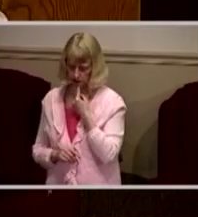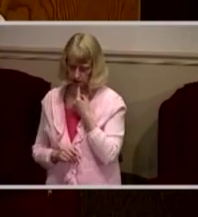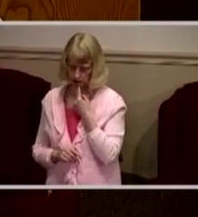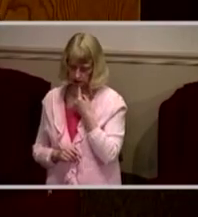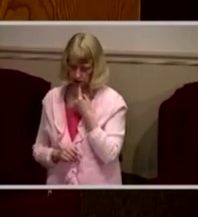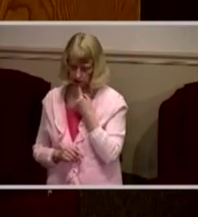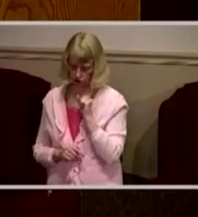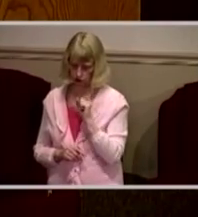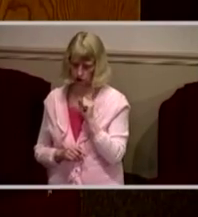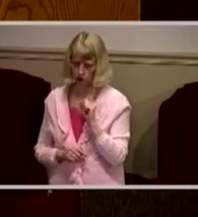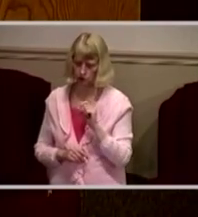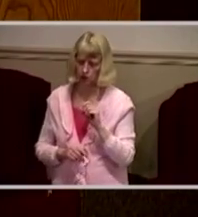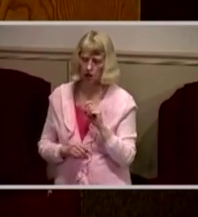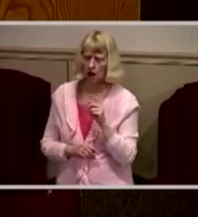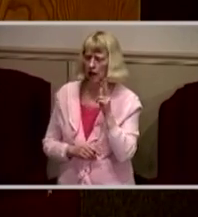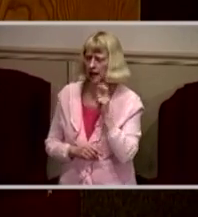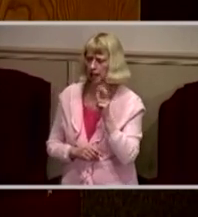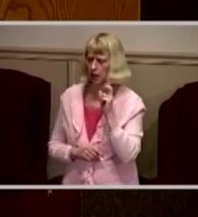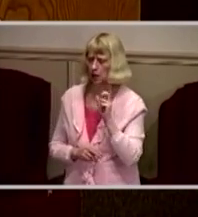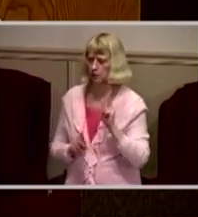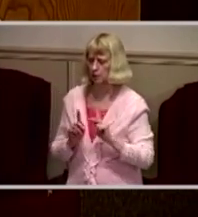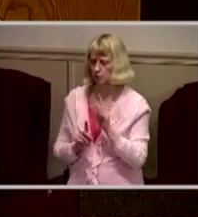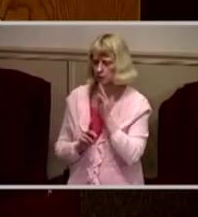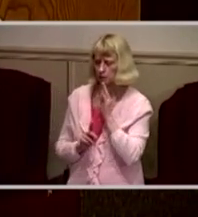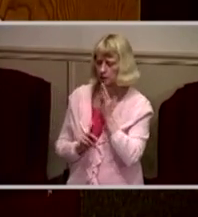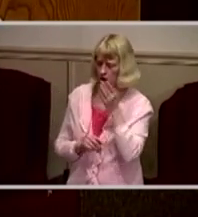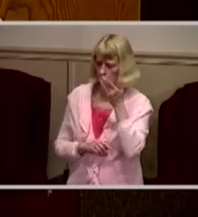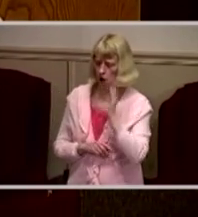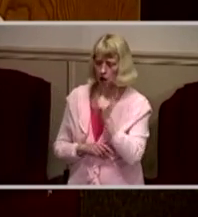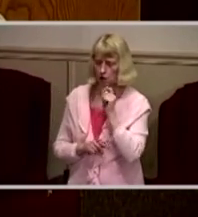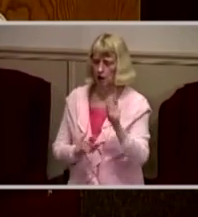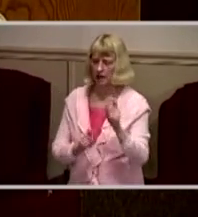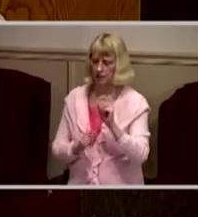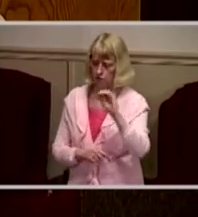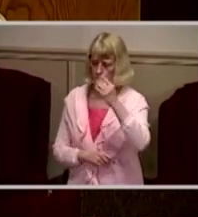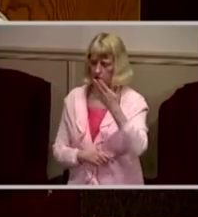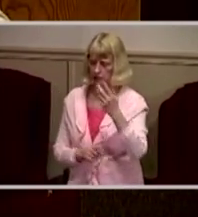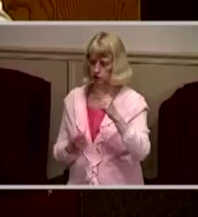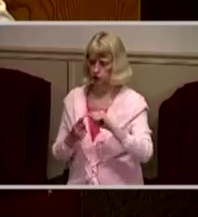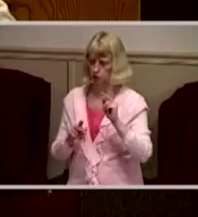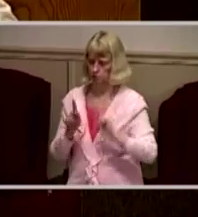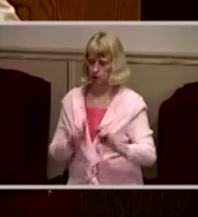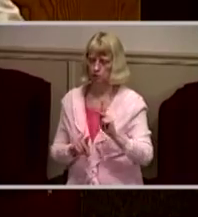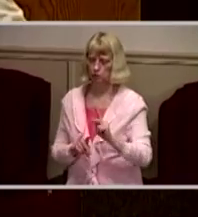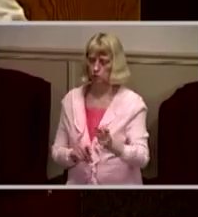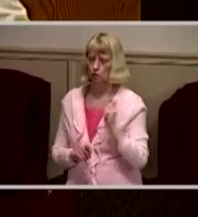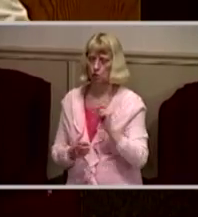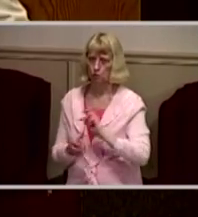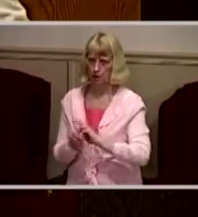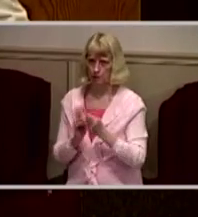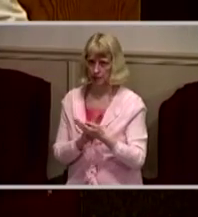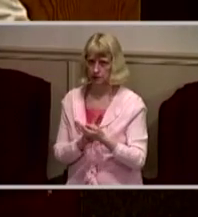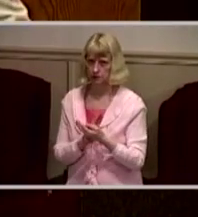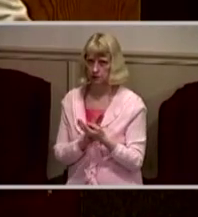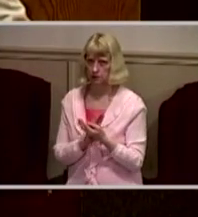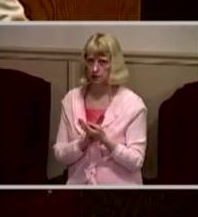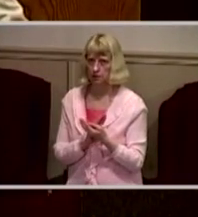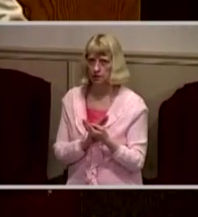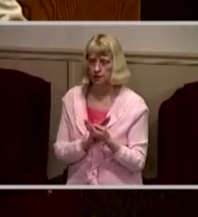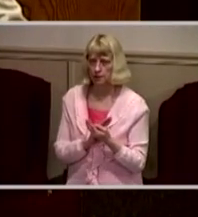He said, "I hear someone murmur, 'God will not give grace to men who do not repent.'"